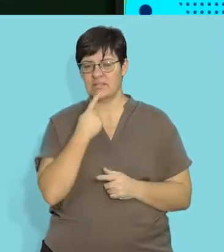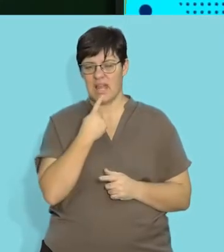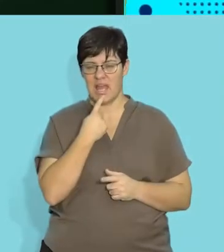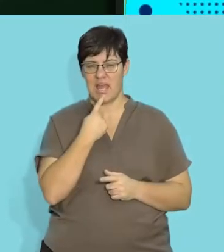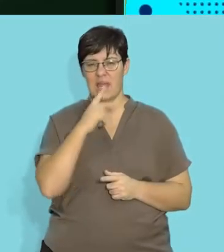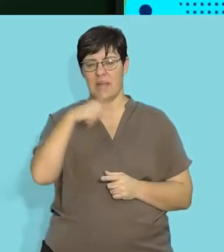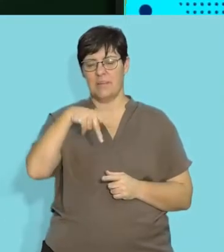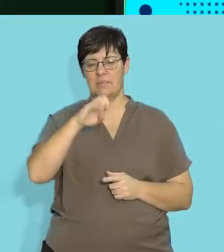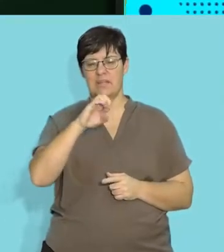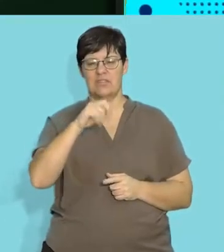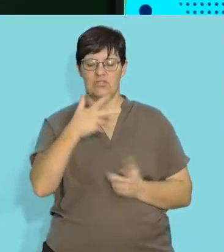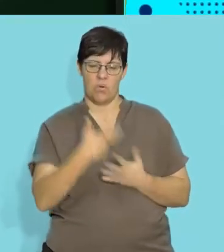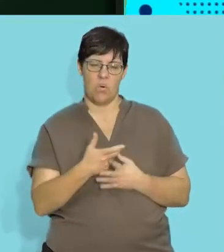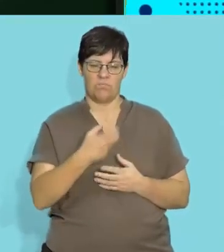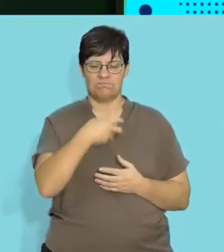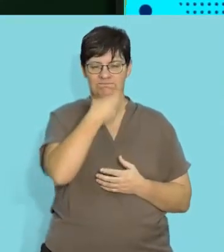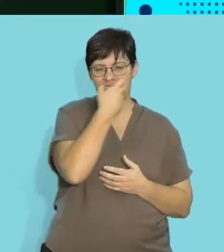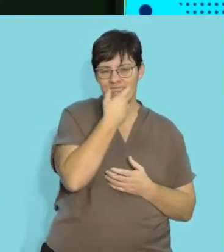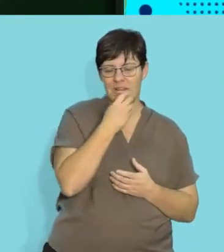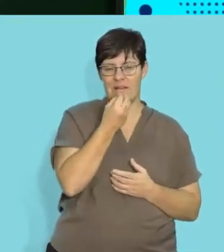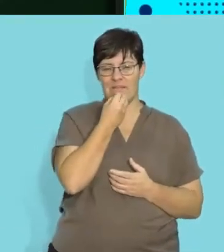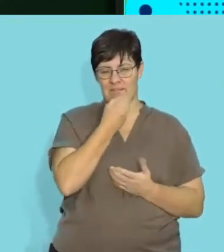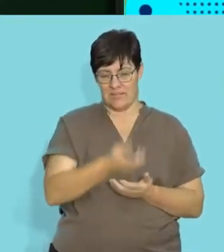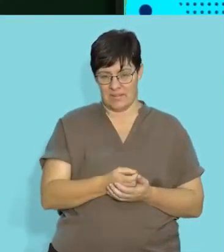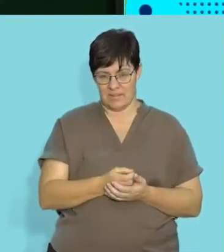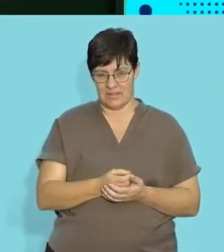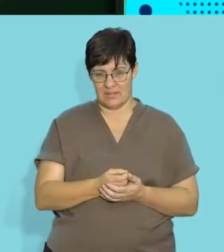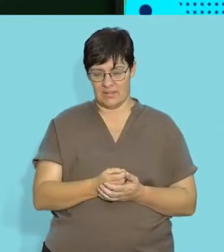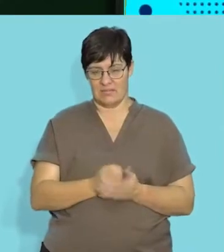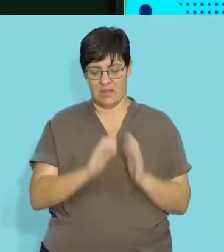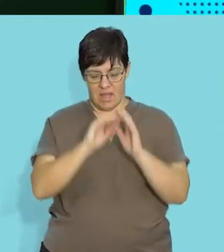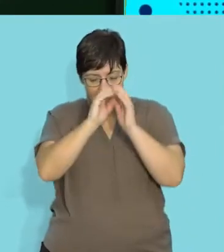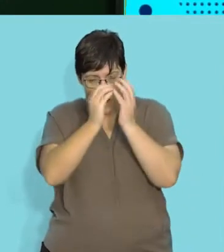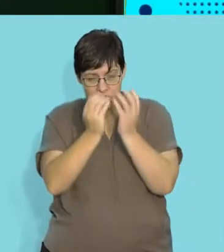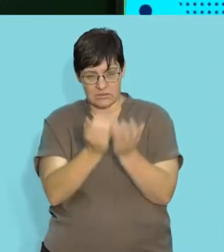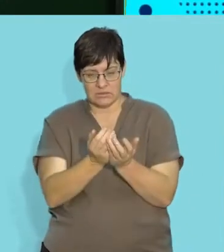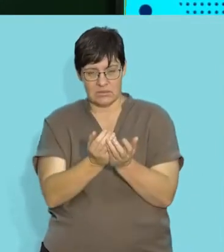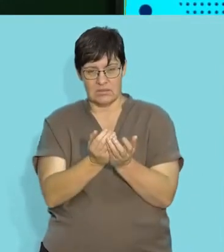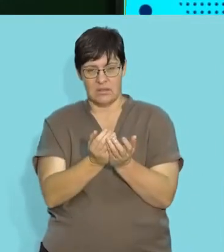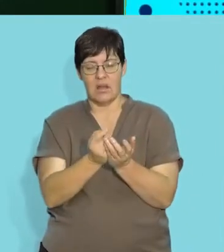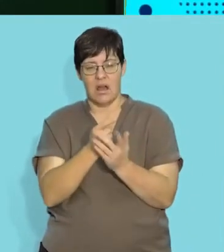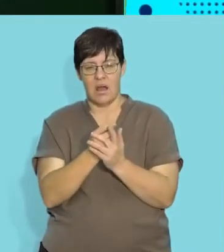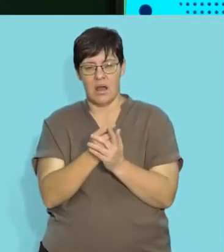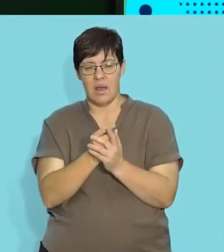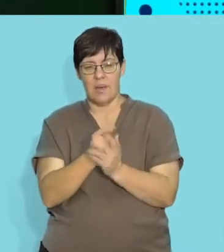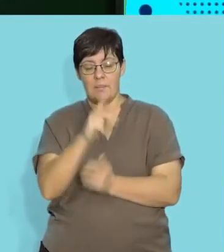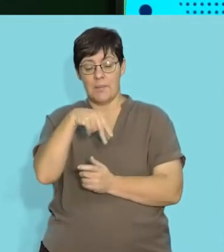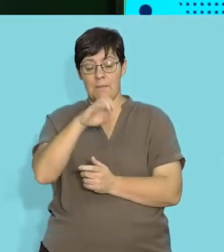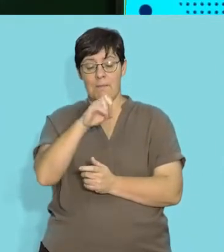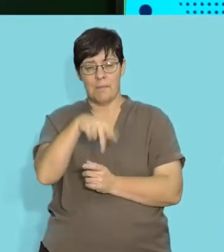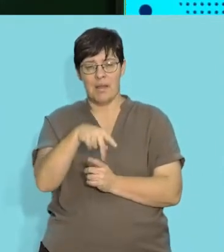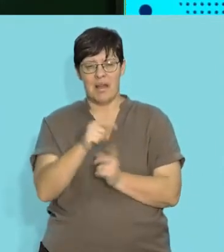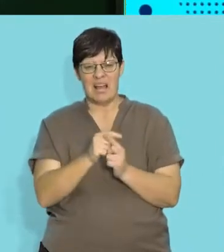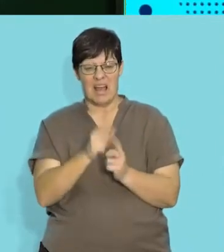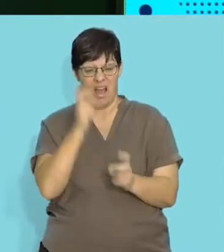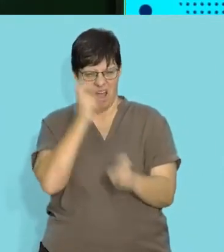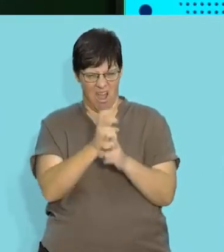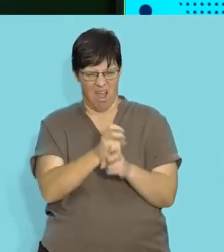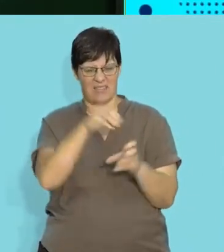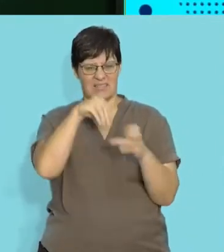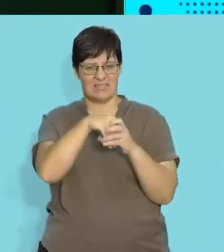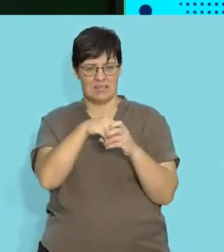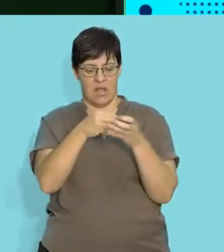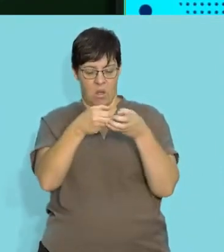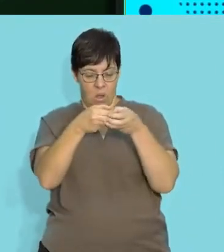peach at some point, an apricot. You find that the outer covering of the pip is a hard seed, and that seed